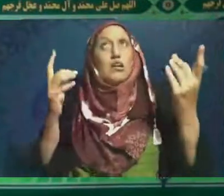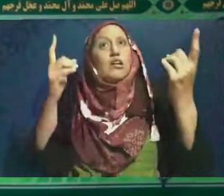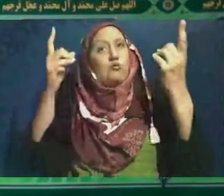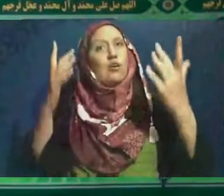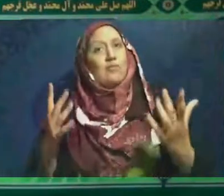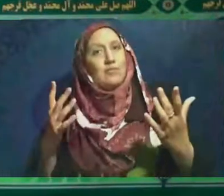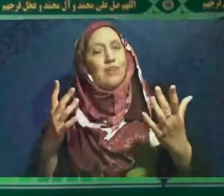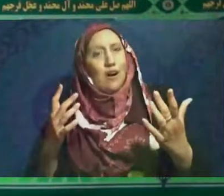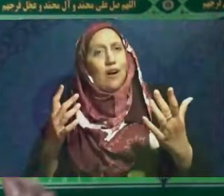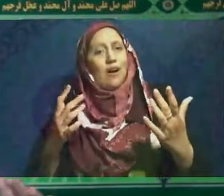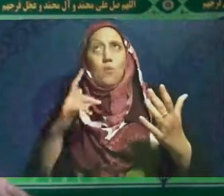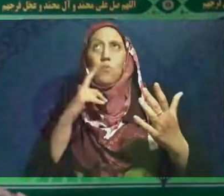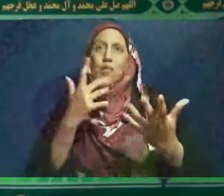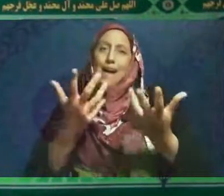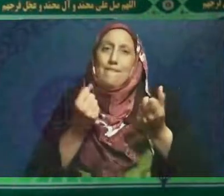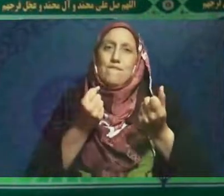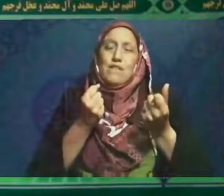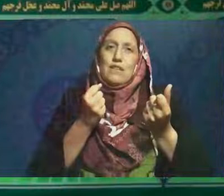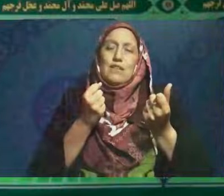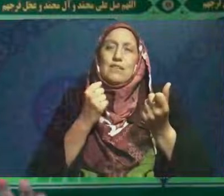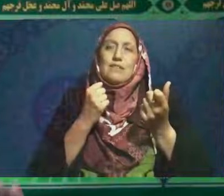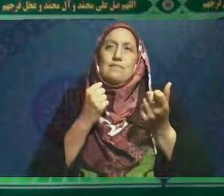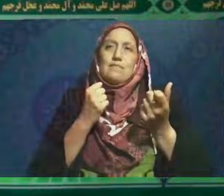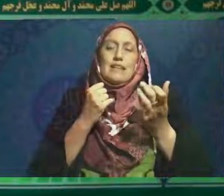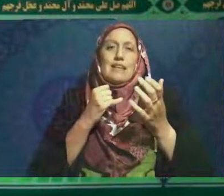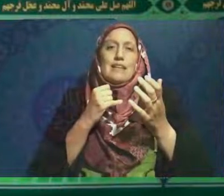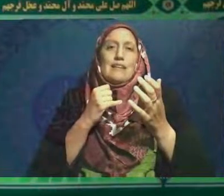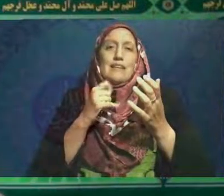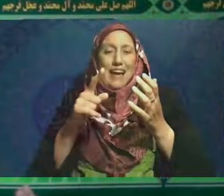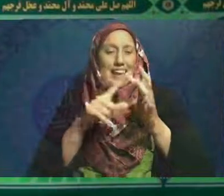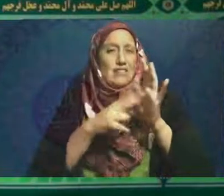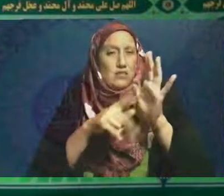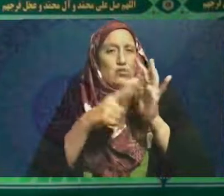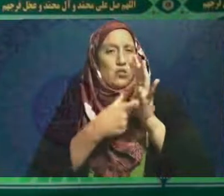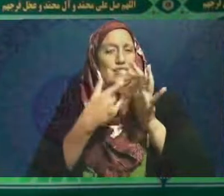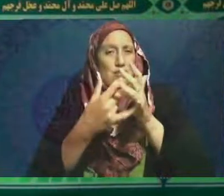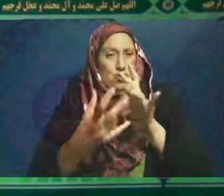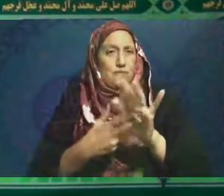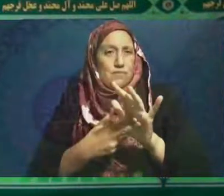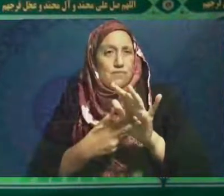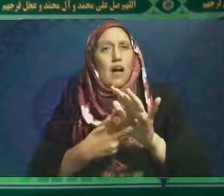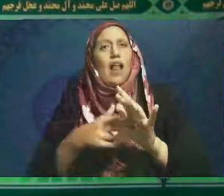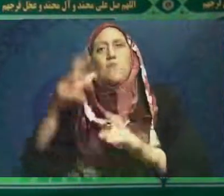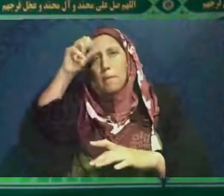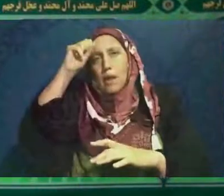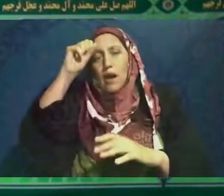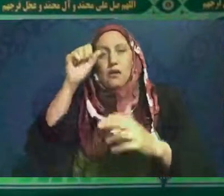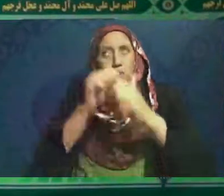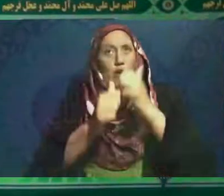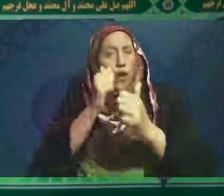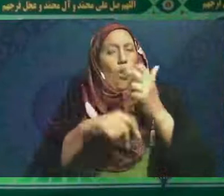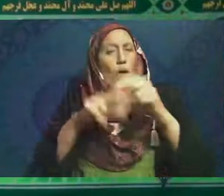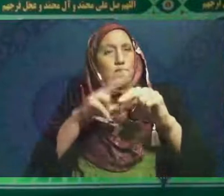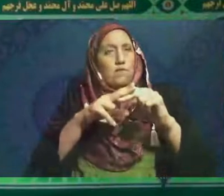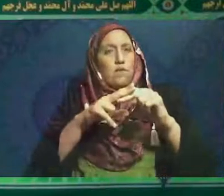undoubtedly, for years even, and they maintained it. However, by the grace of God, before they died, they regretted it,